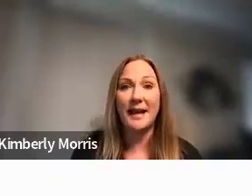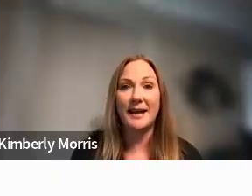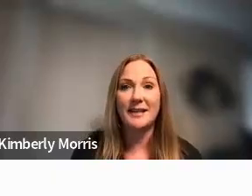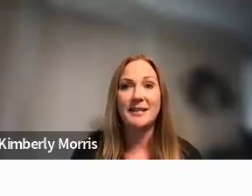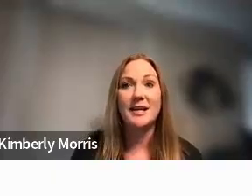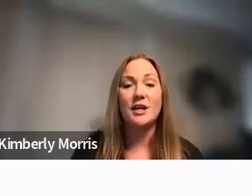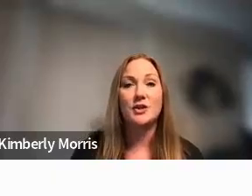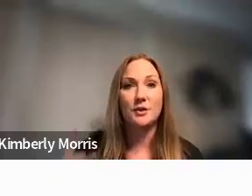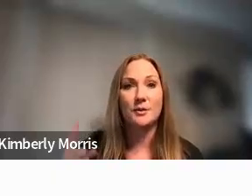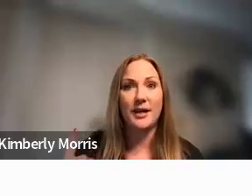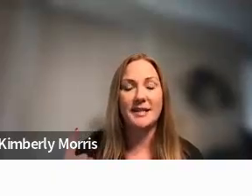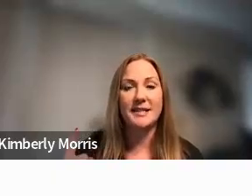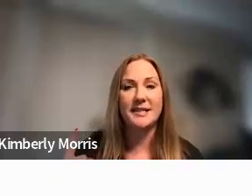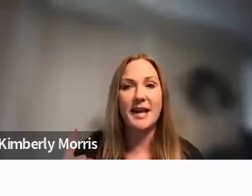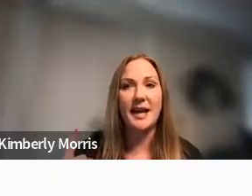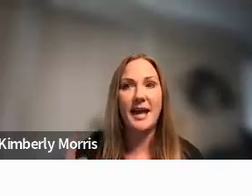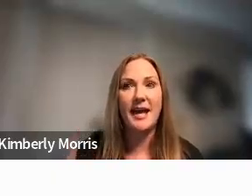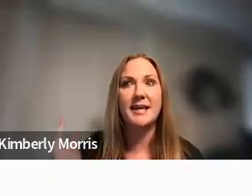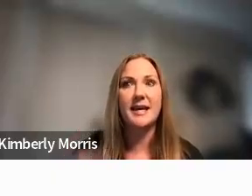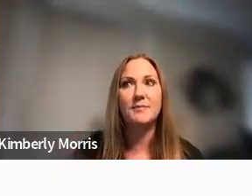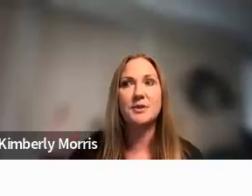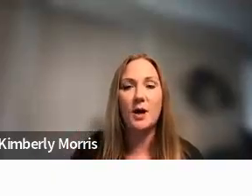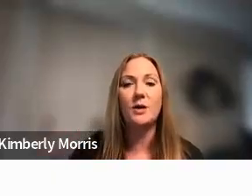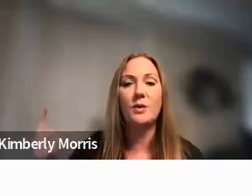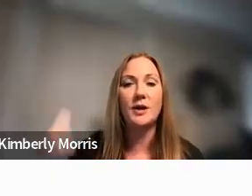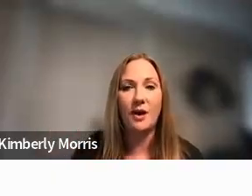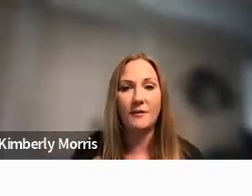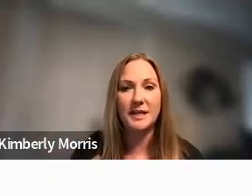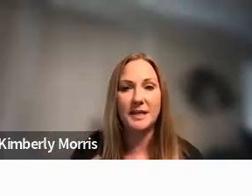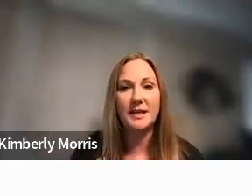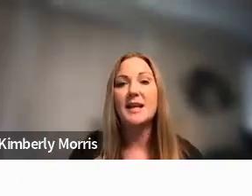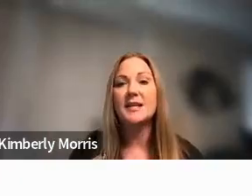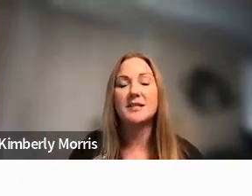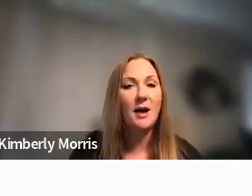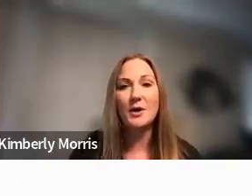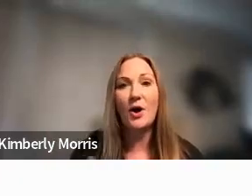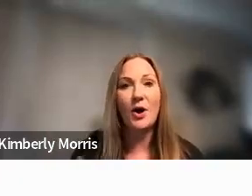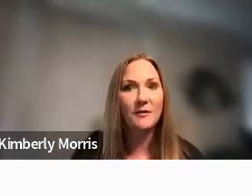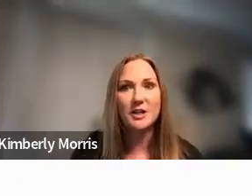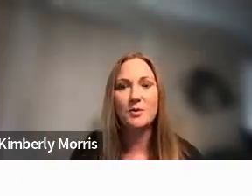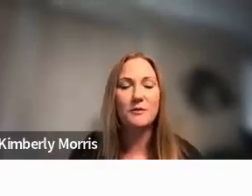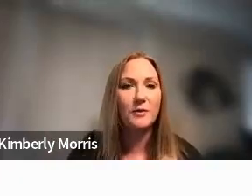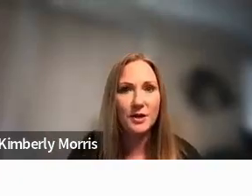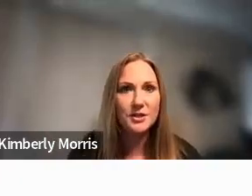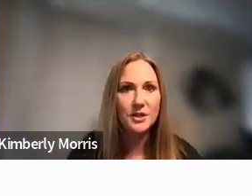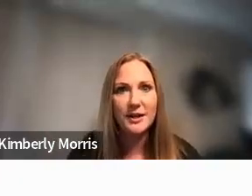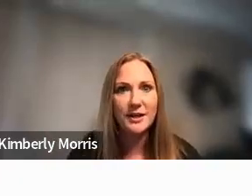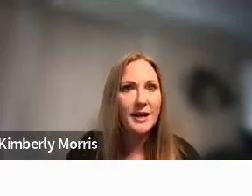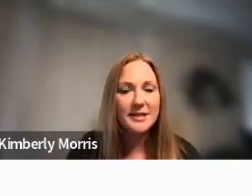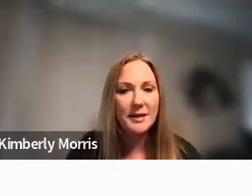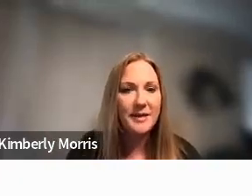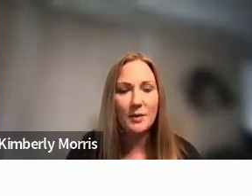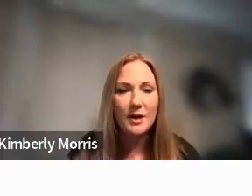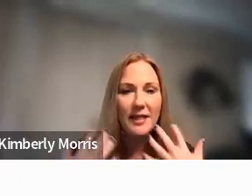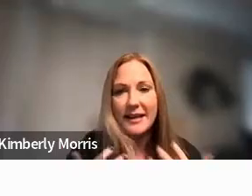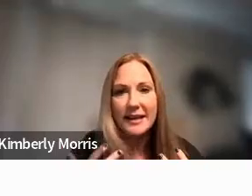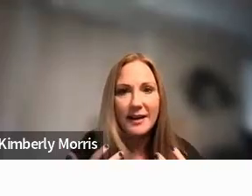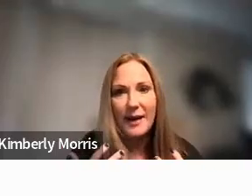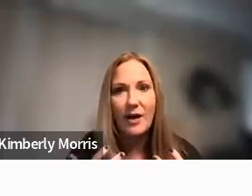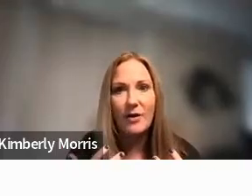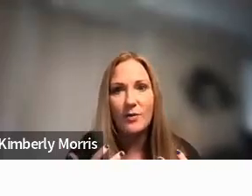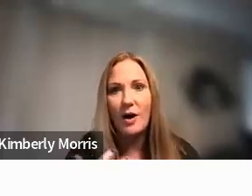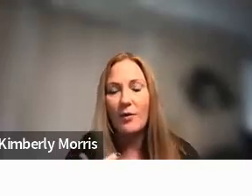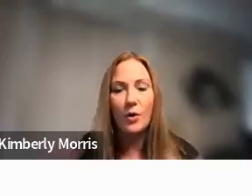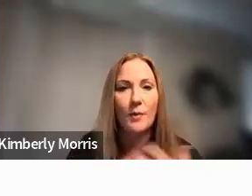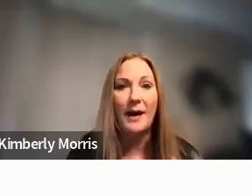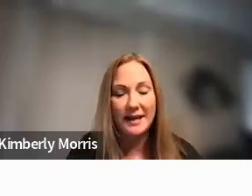more demand to their brain to say, hey, keep swallowing often. It's common, all of us, we're focused on something and we're not